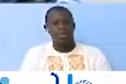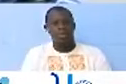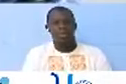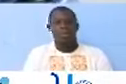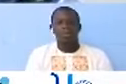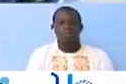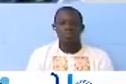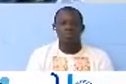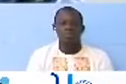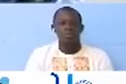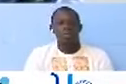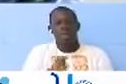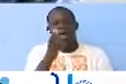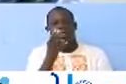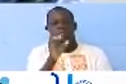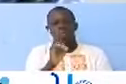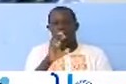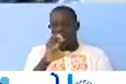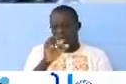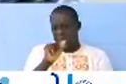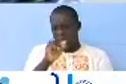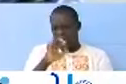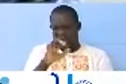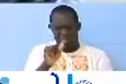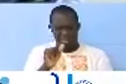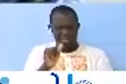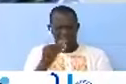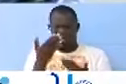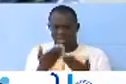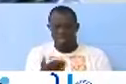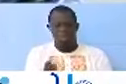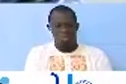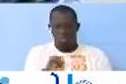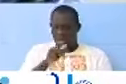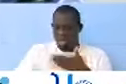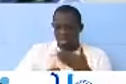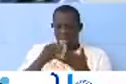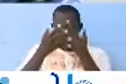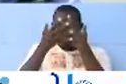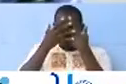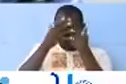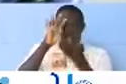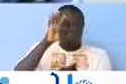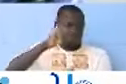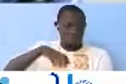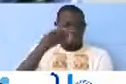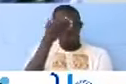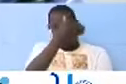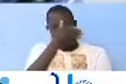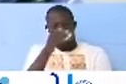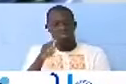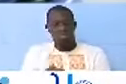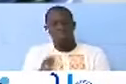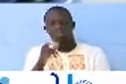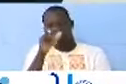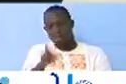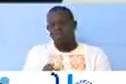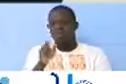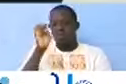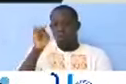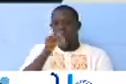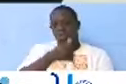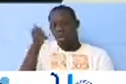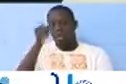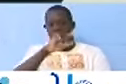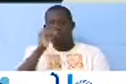Walang Huruhara te. Abiri man sa inte. Is in remand. Oma nickname told. That is his nickname. Is he a